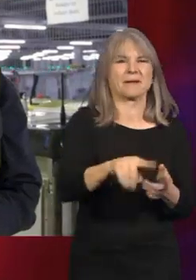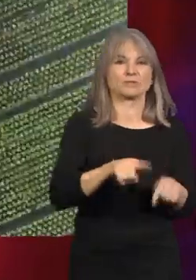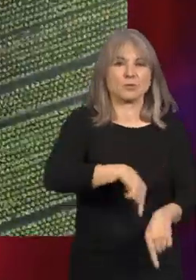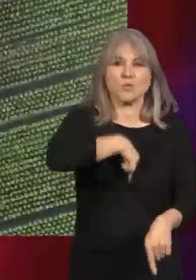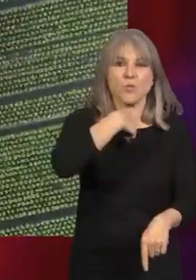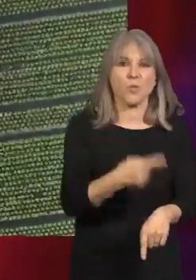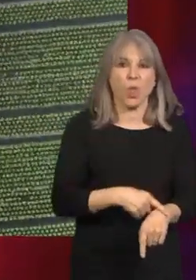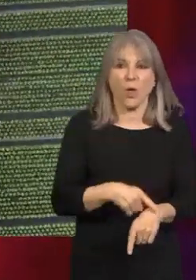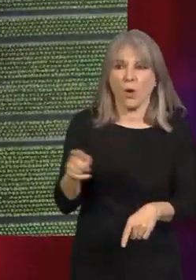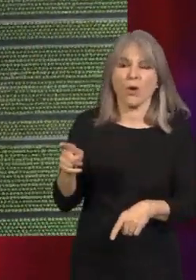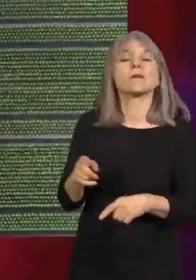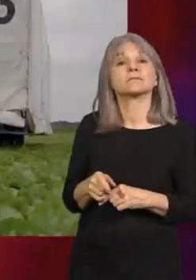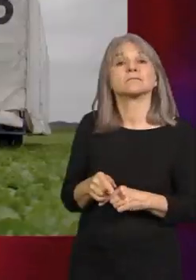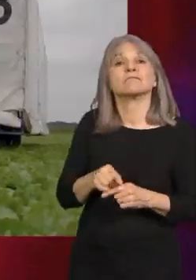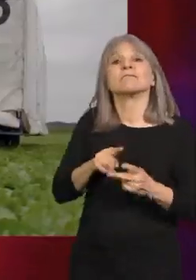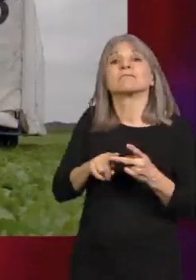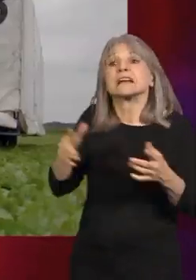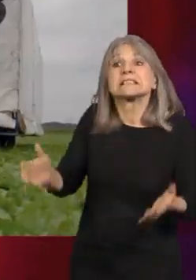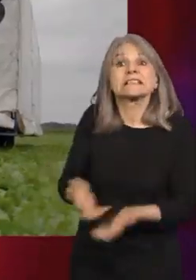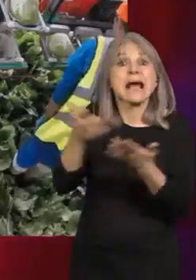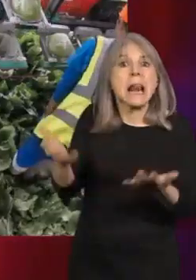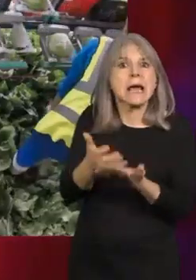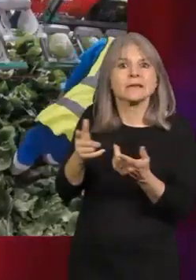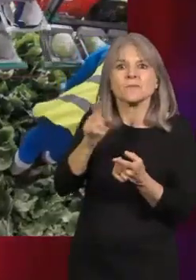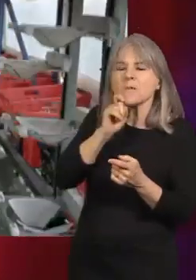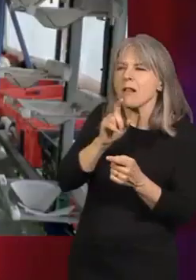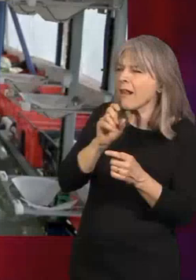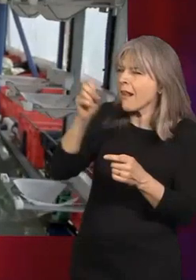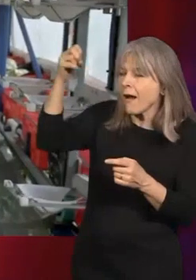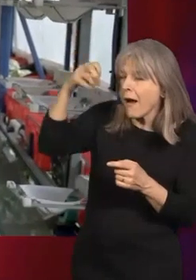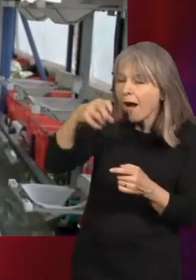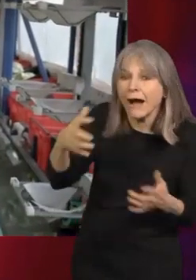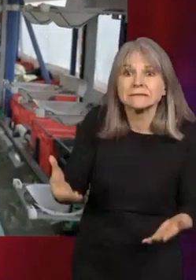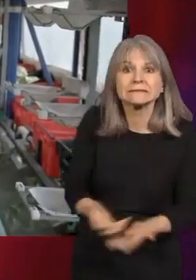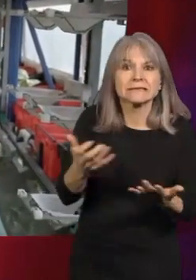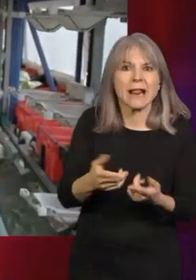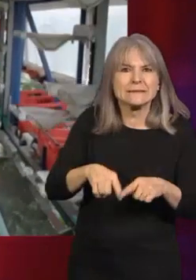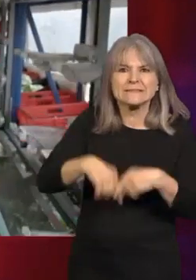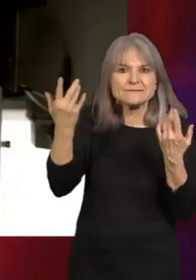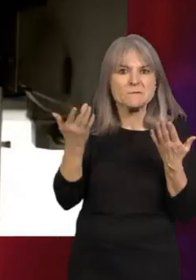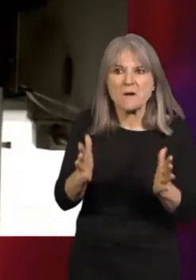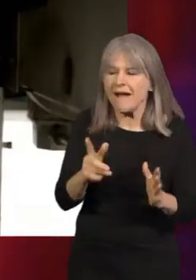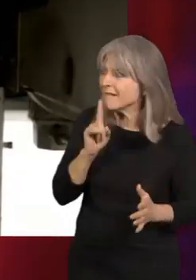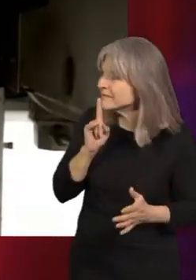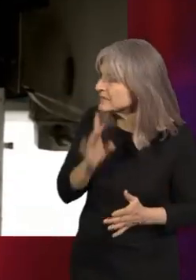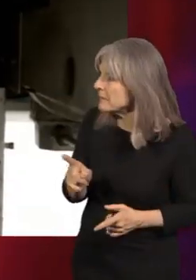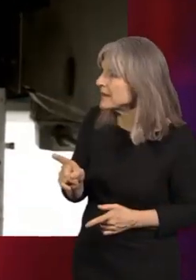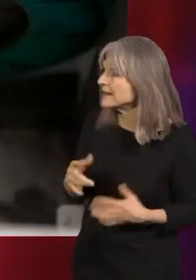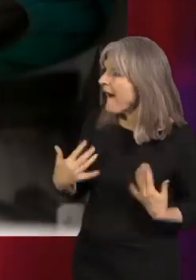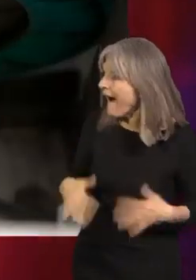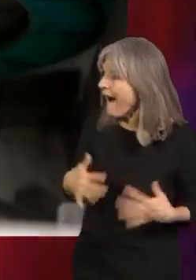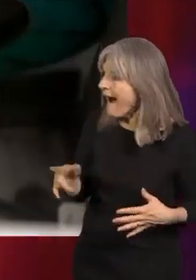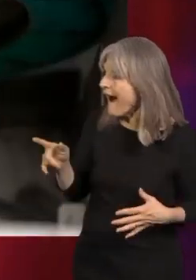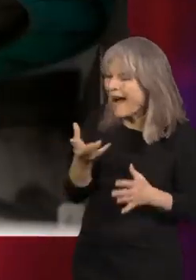do. bringing us salad as soon as the sun shines, This is fabulous. It's like a little